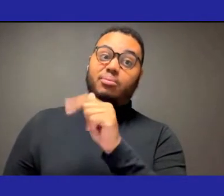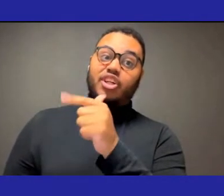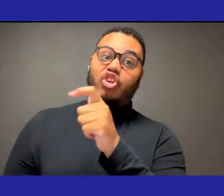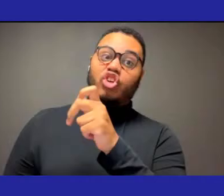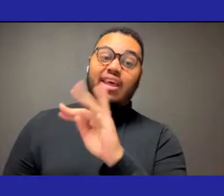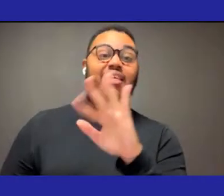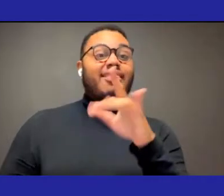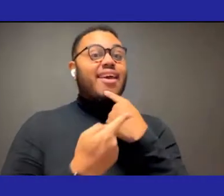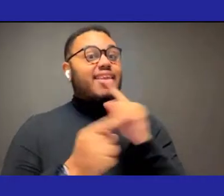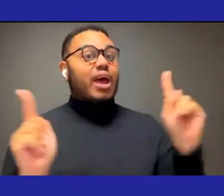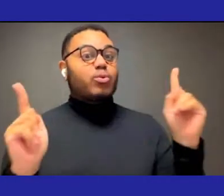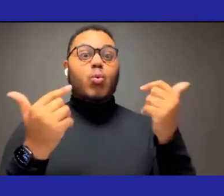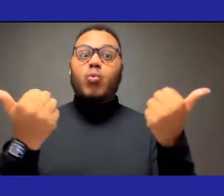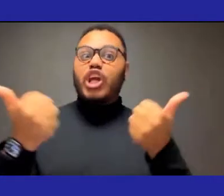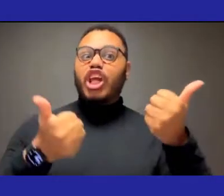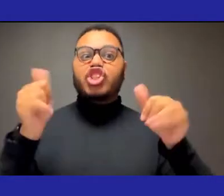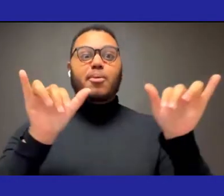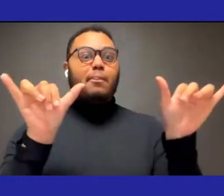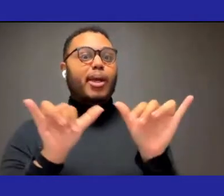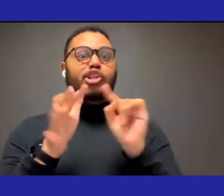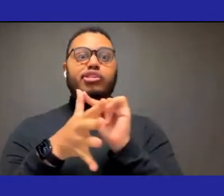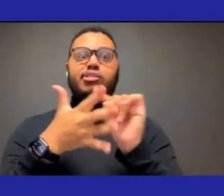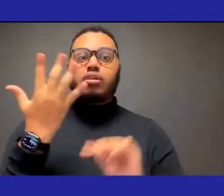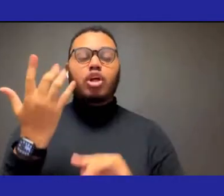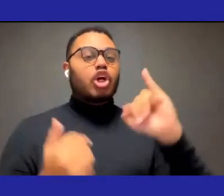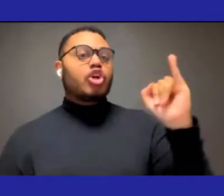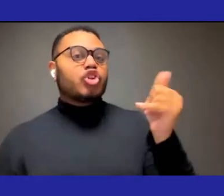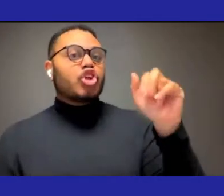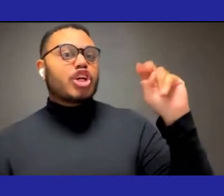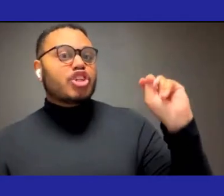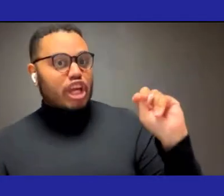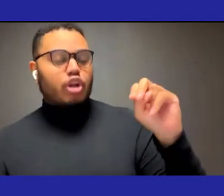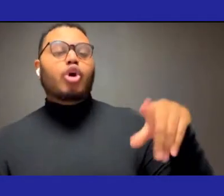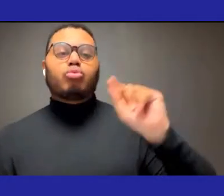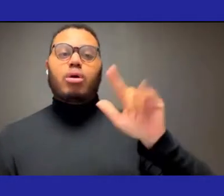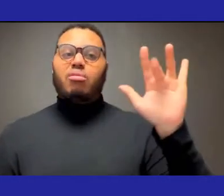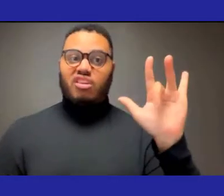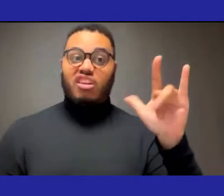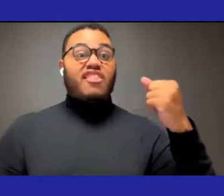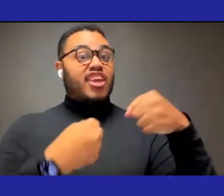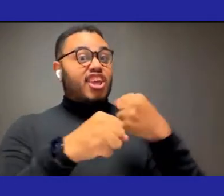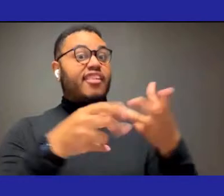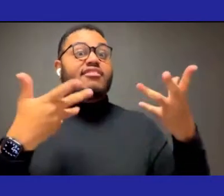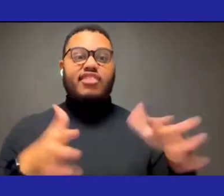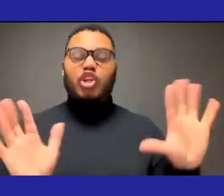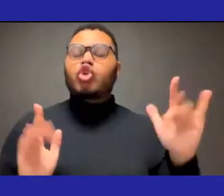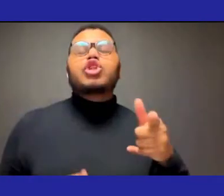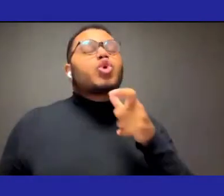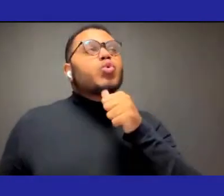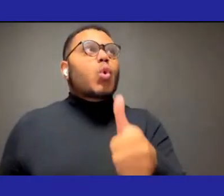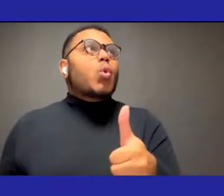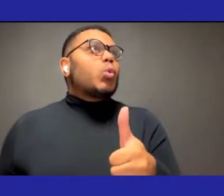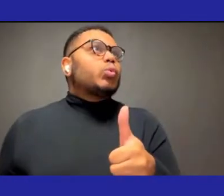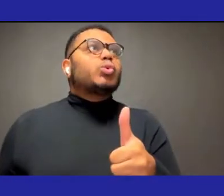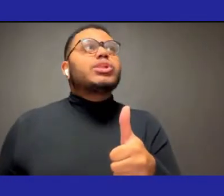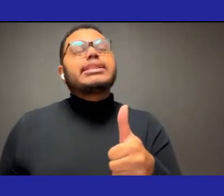measures in January of 2025 after the year is complete. So you don't get to